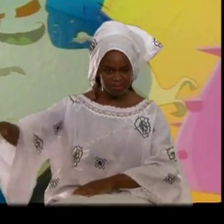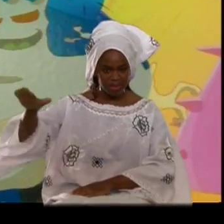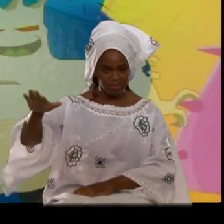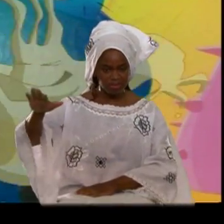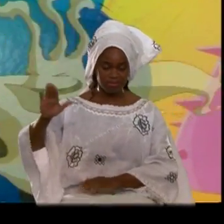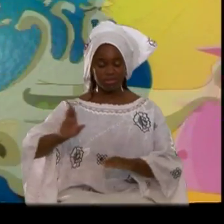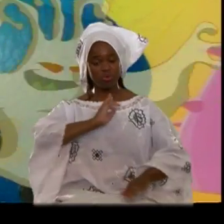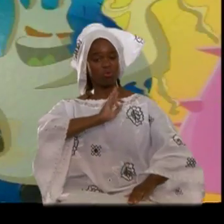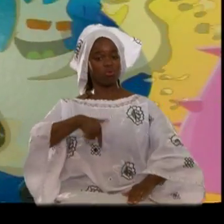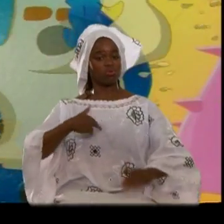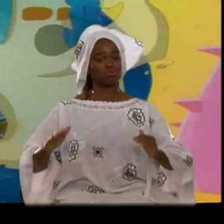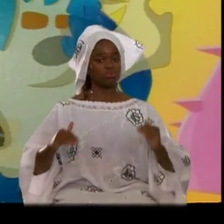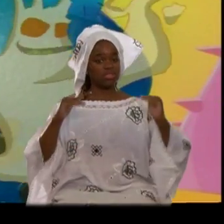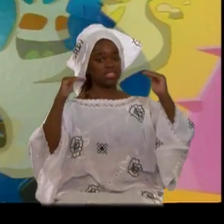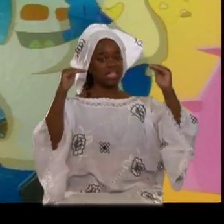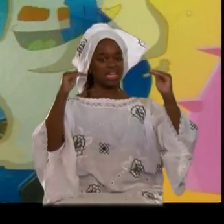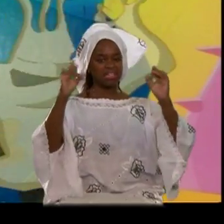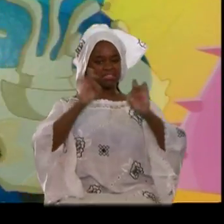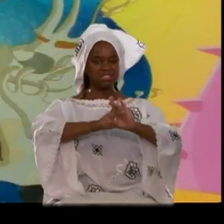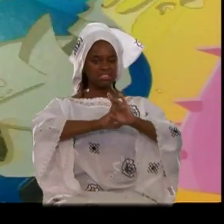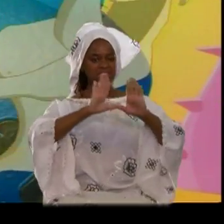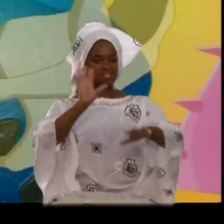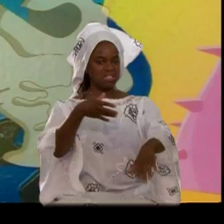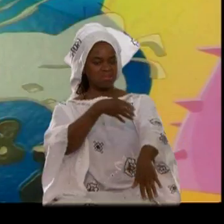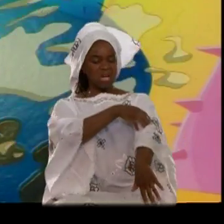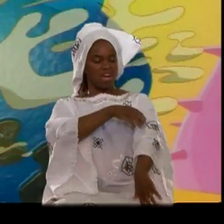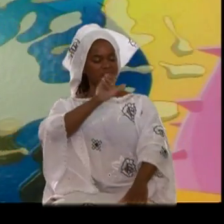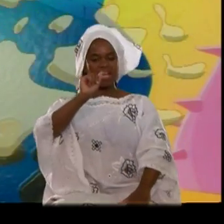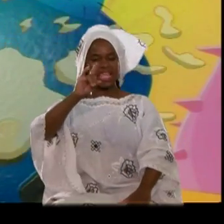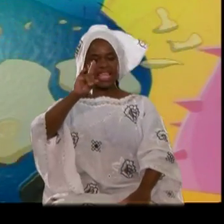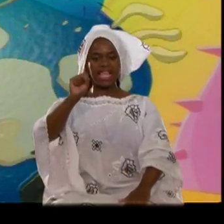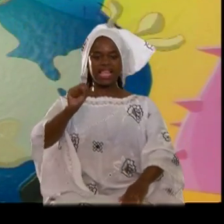Royal Highness, the Catastrophic Overlord!